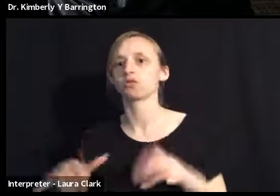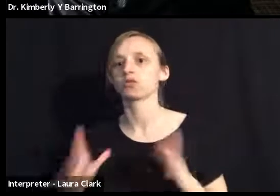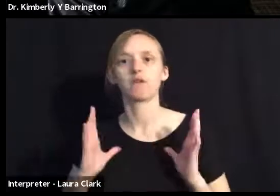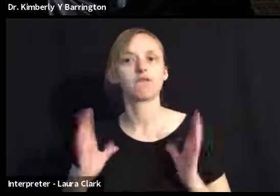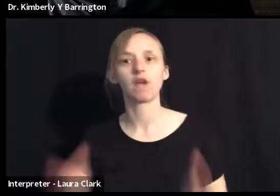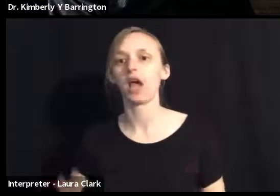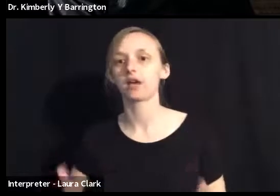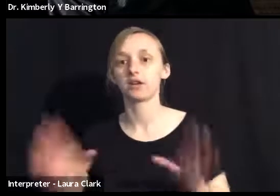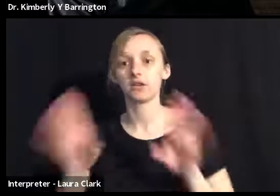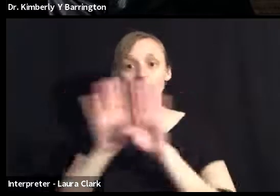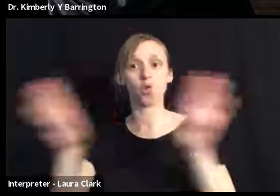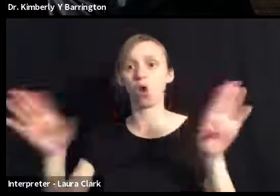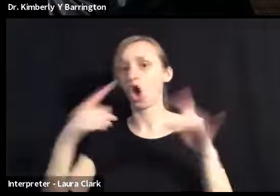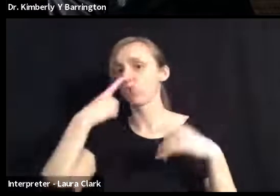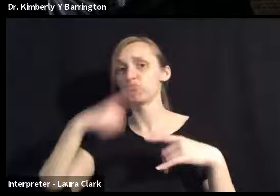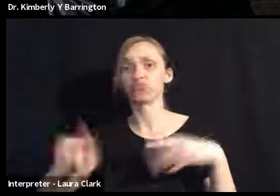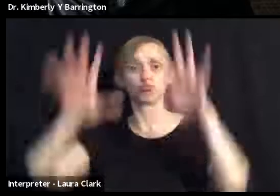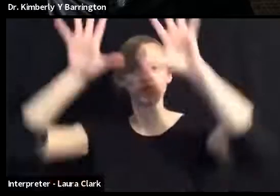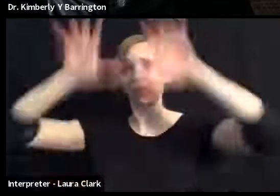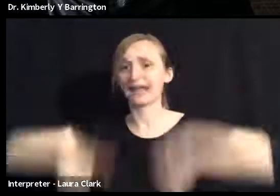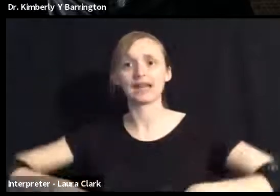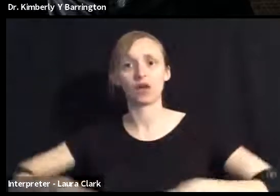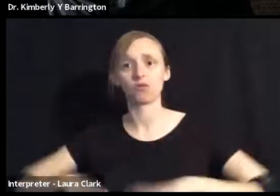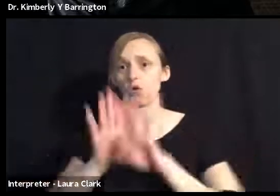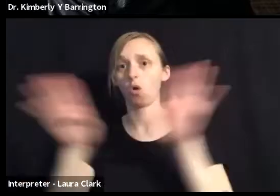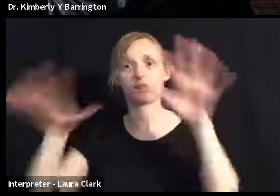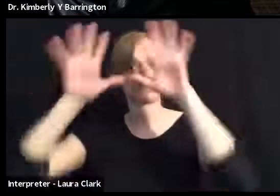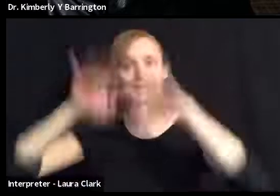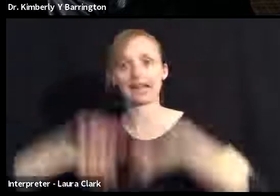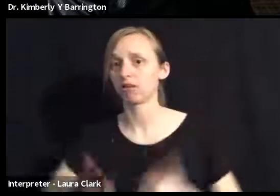wall and let me go in